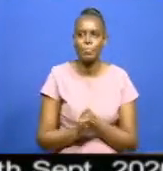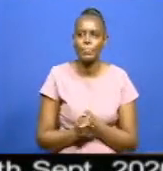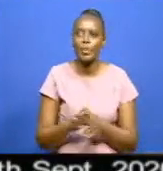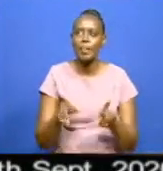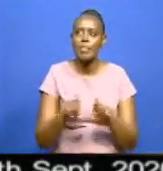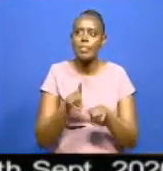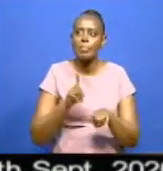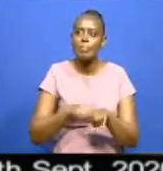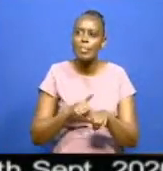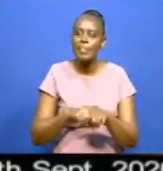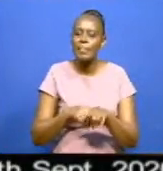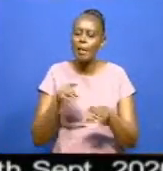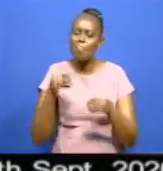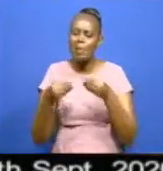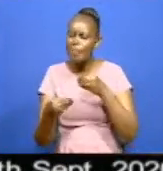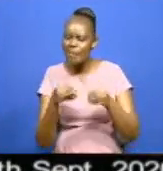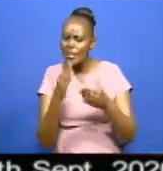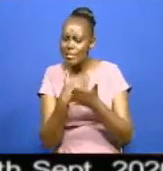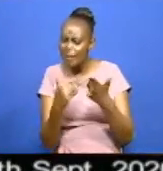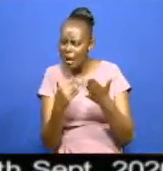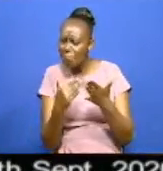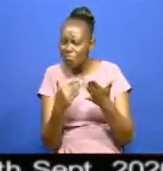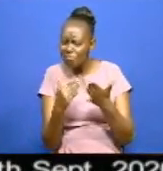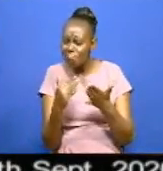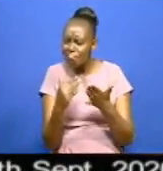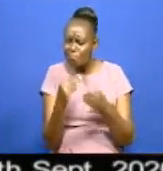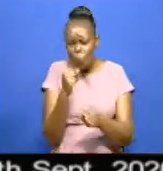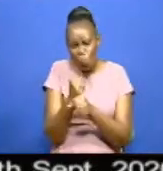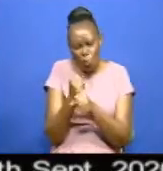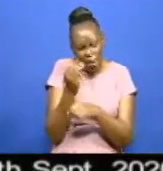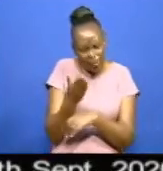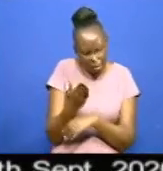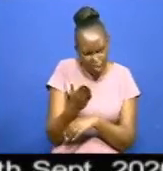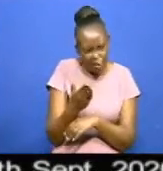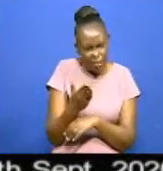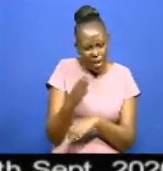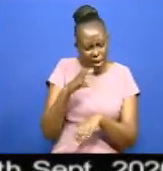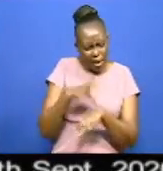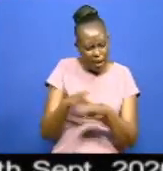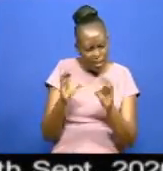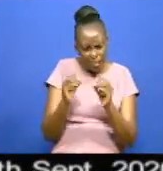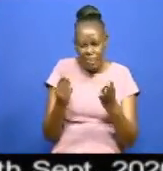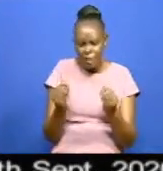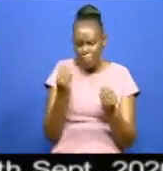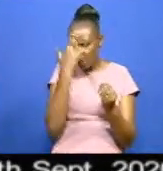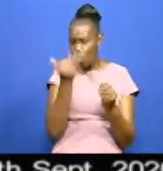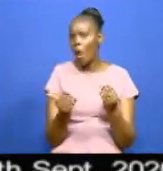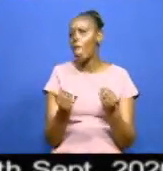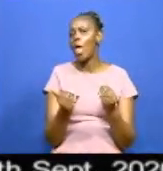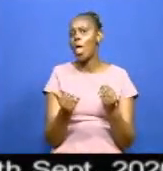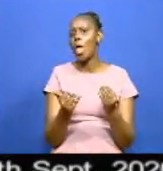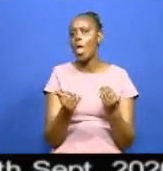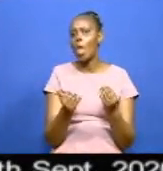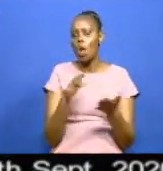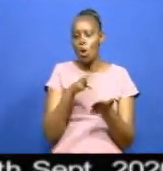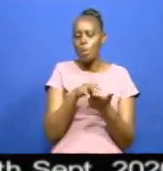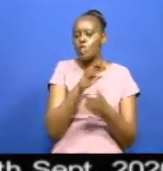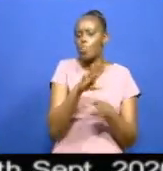Even when it comes to disability, there are certain positions that I don't think you should get simply because of your